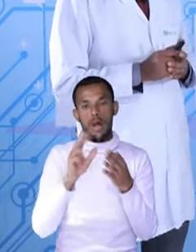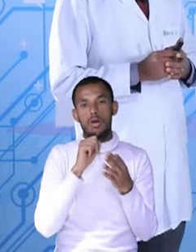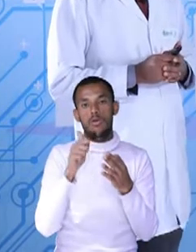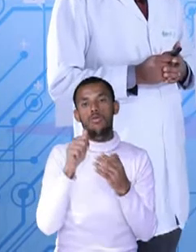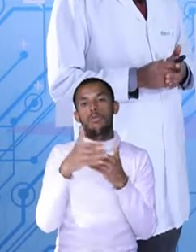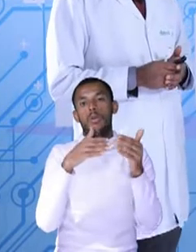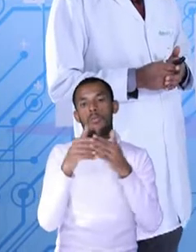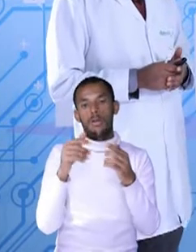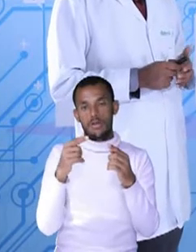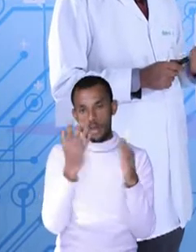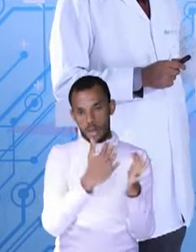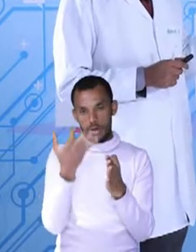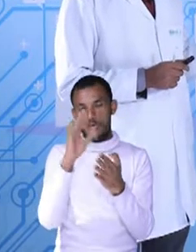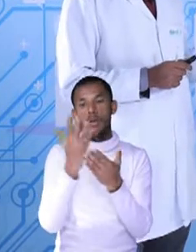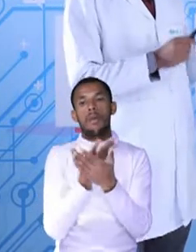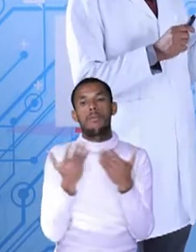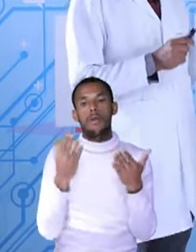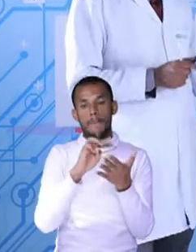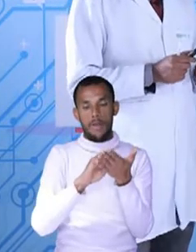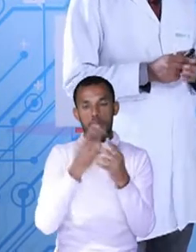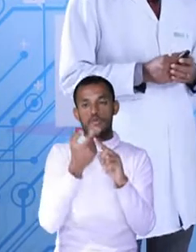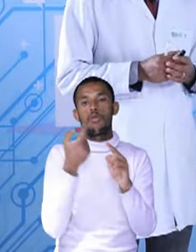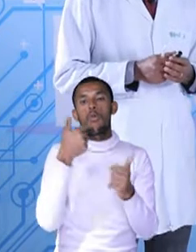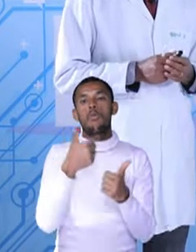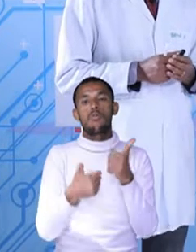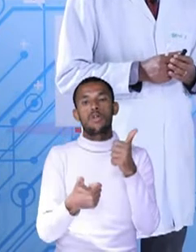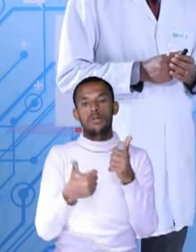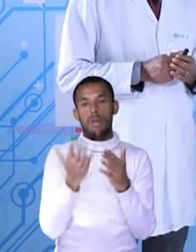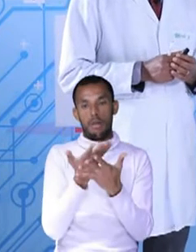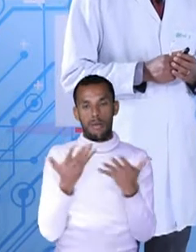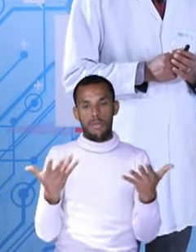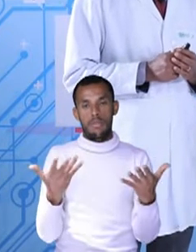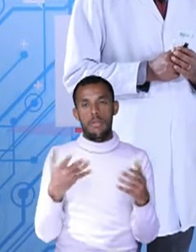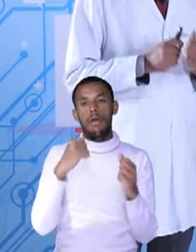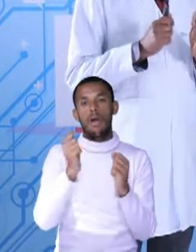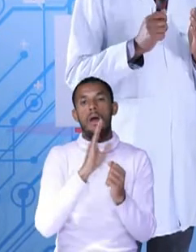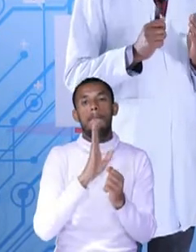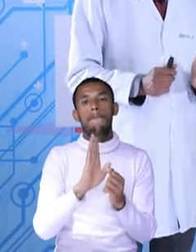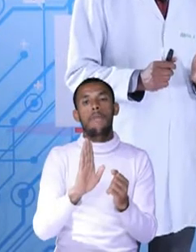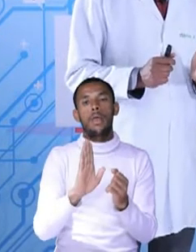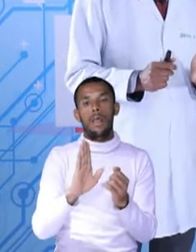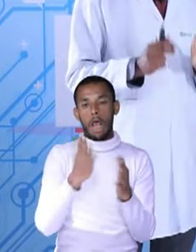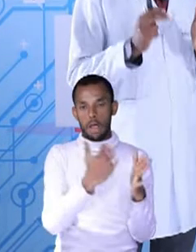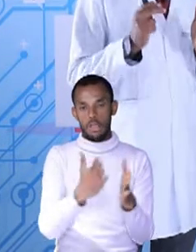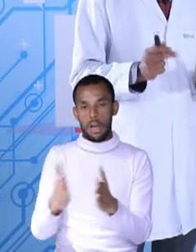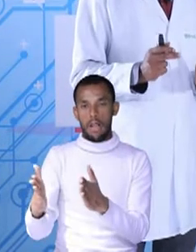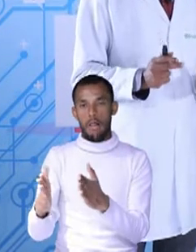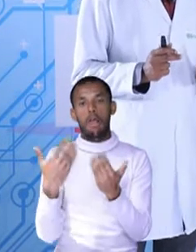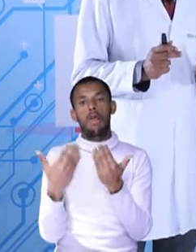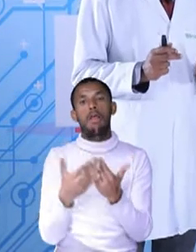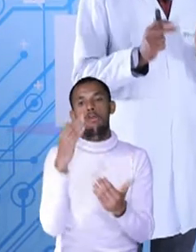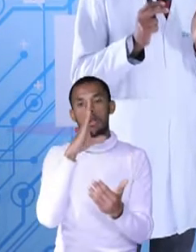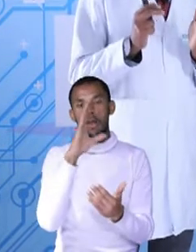of elements. Minerals from which elements can be extracted